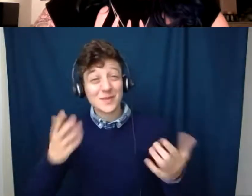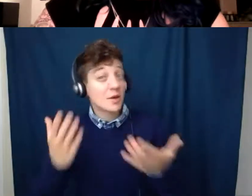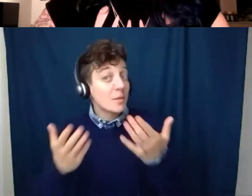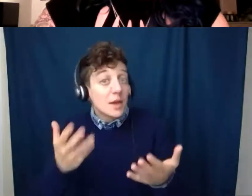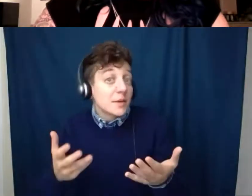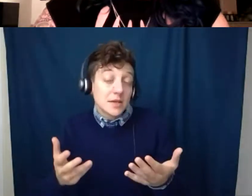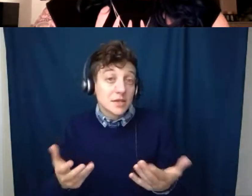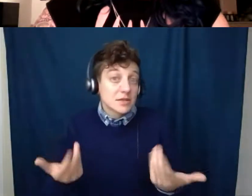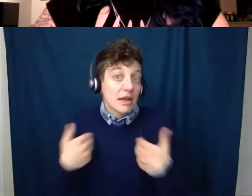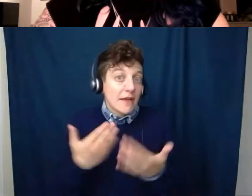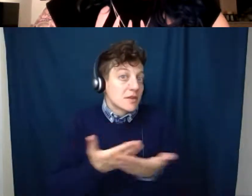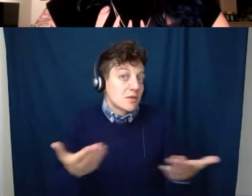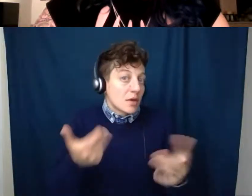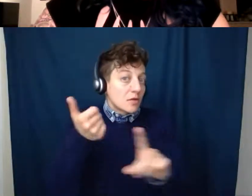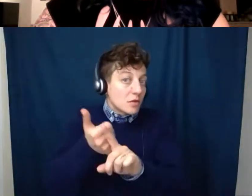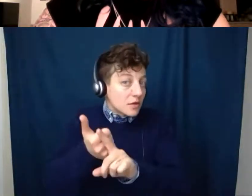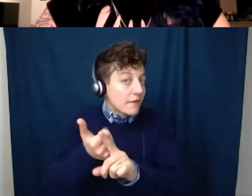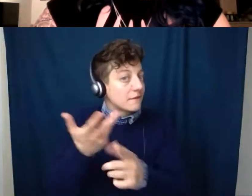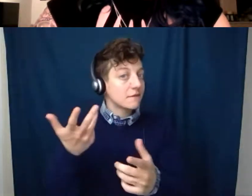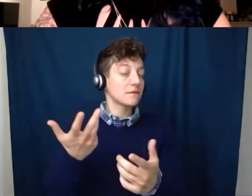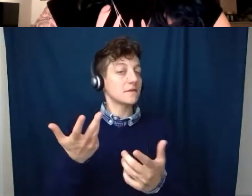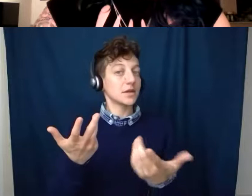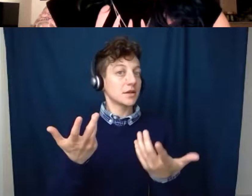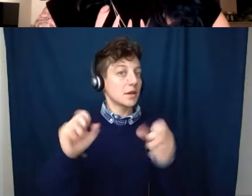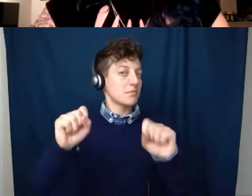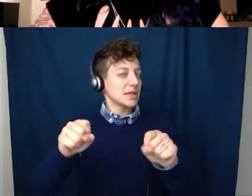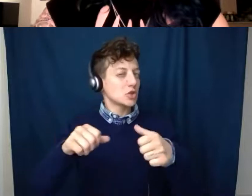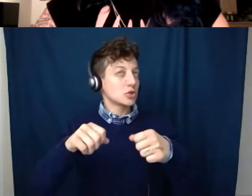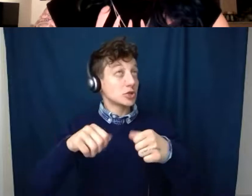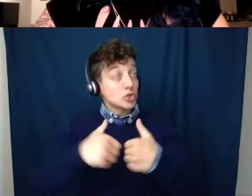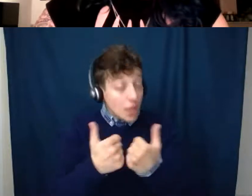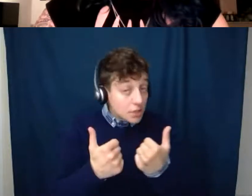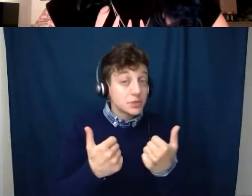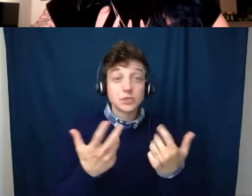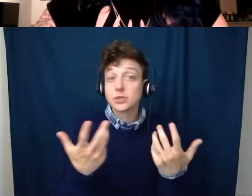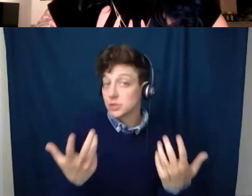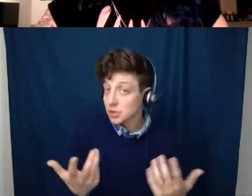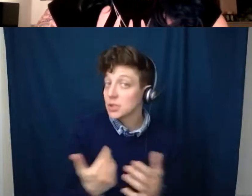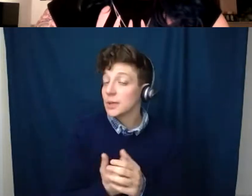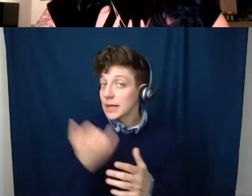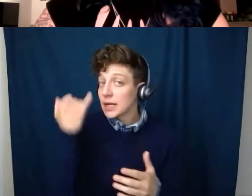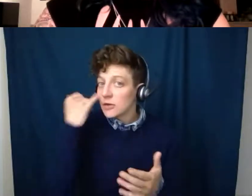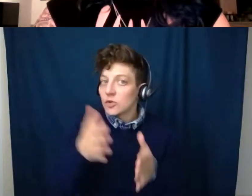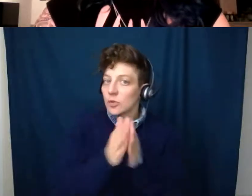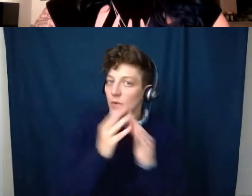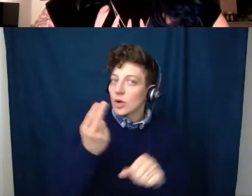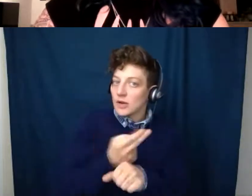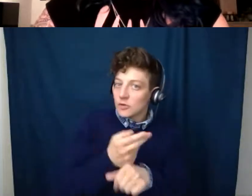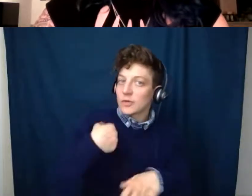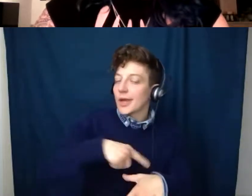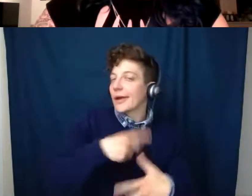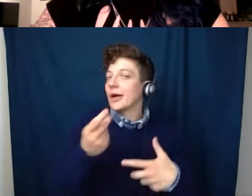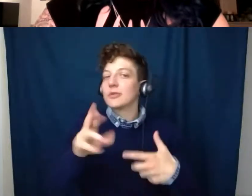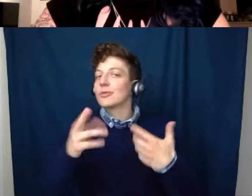your hands on those supplies is a potential challenge. But I think, if you request through us, or, I'm sure there